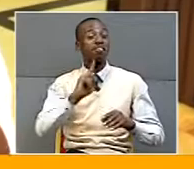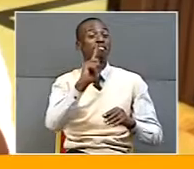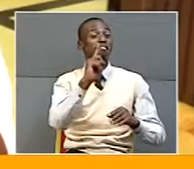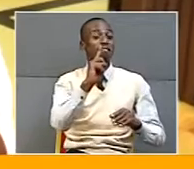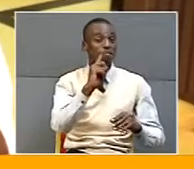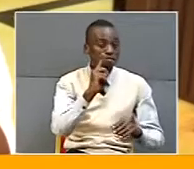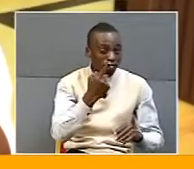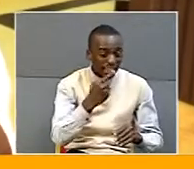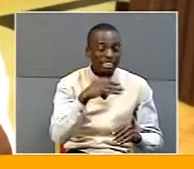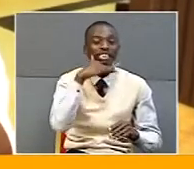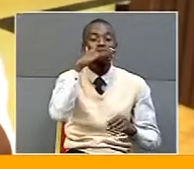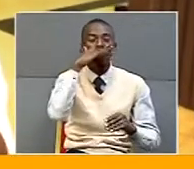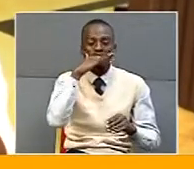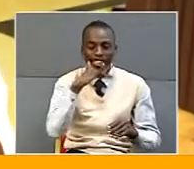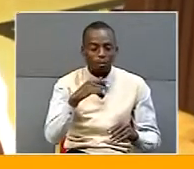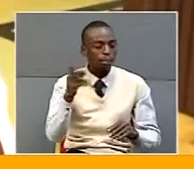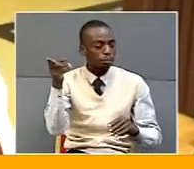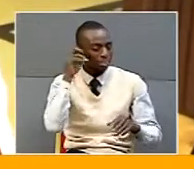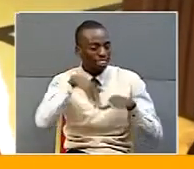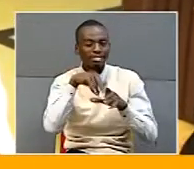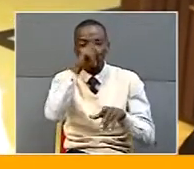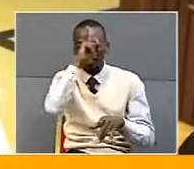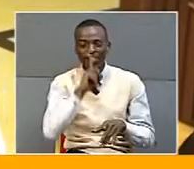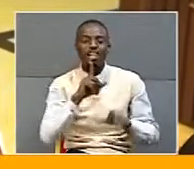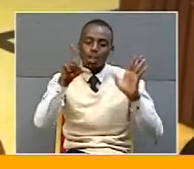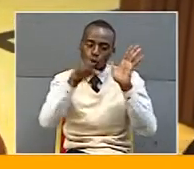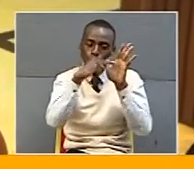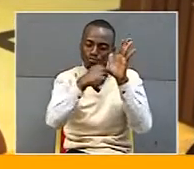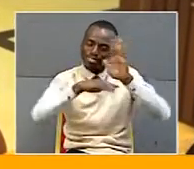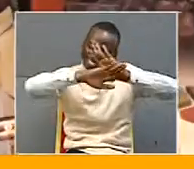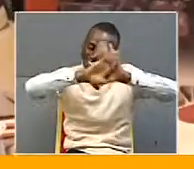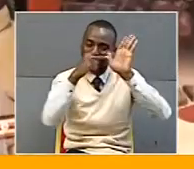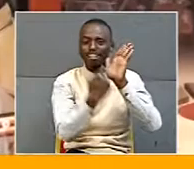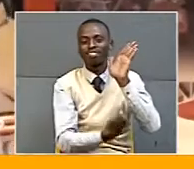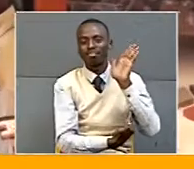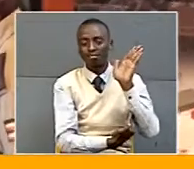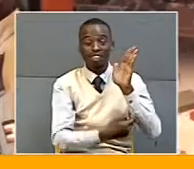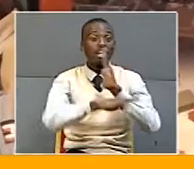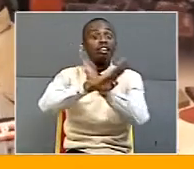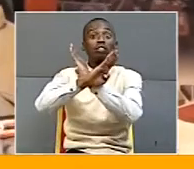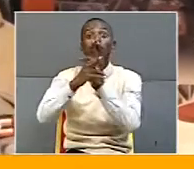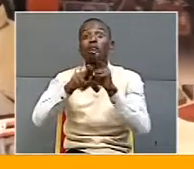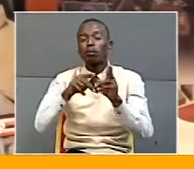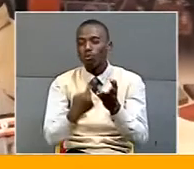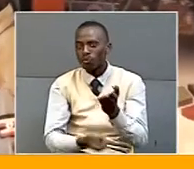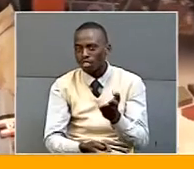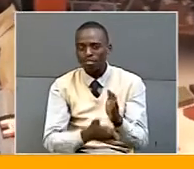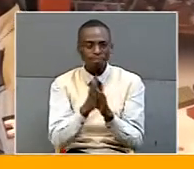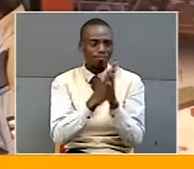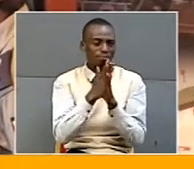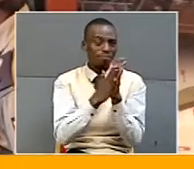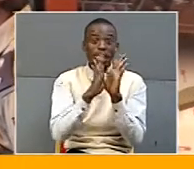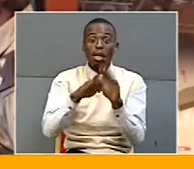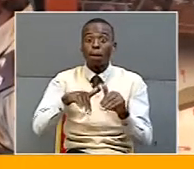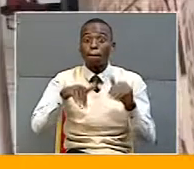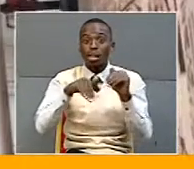is the speaker shall be listened to in silence. Nobody listened to her. The suspension happened as anxiety at Parliament